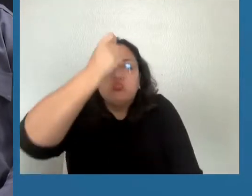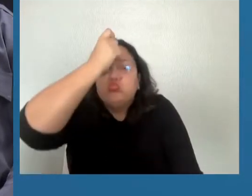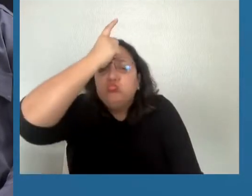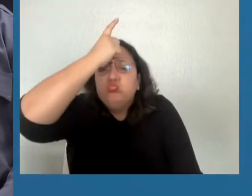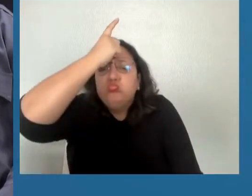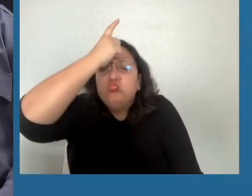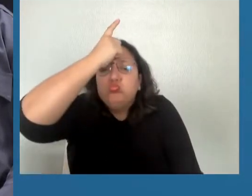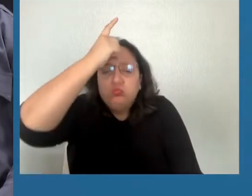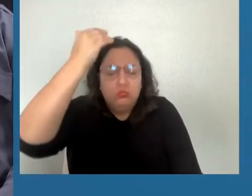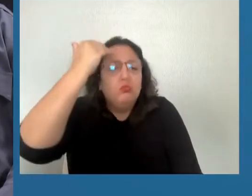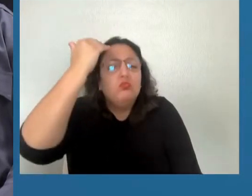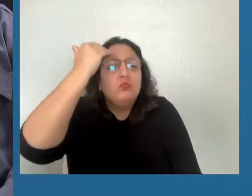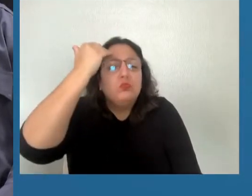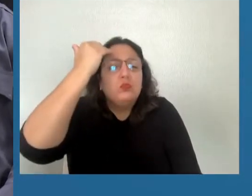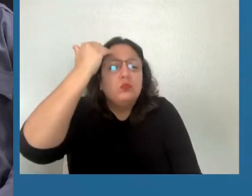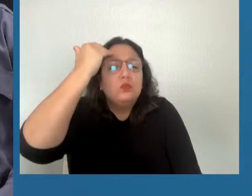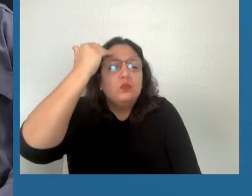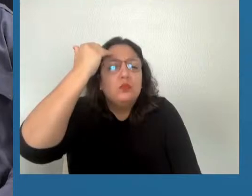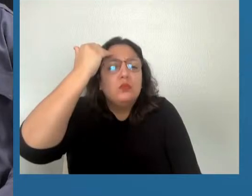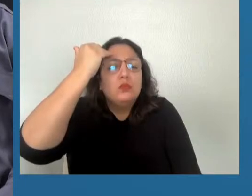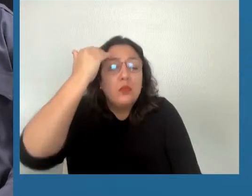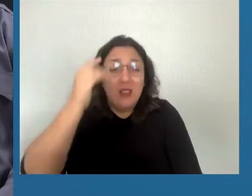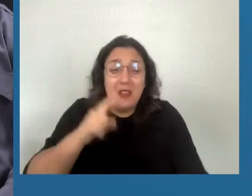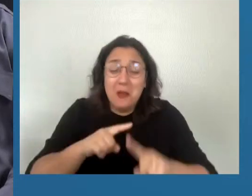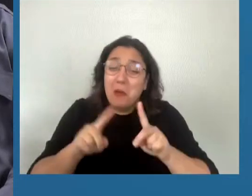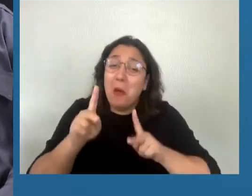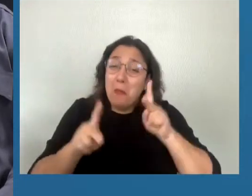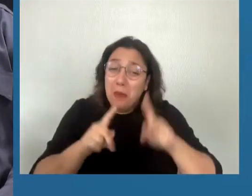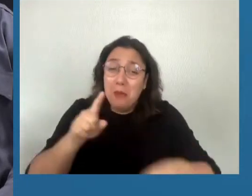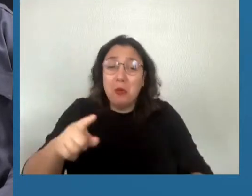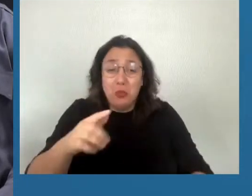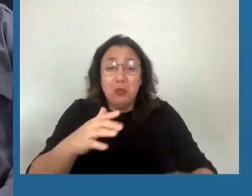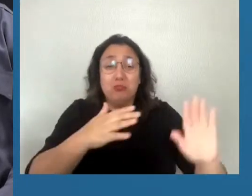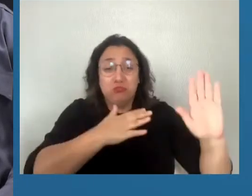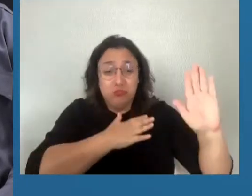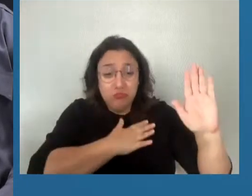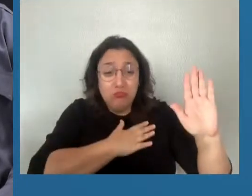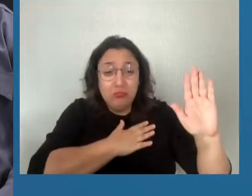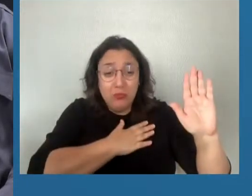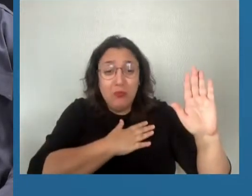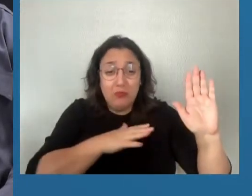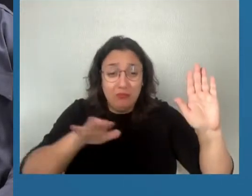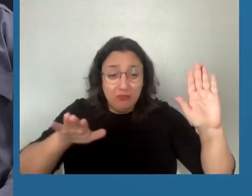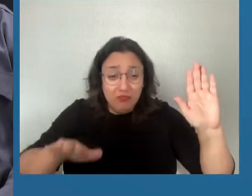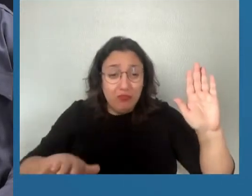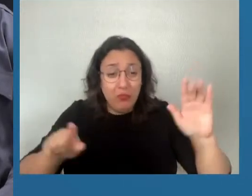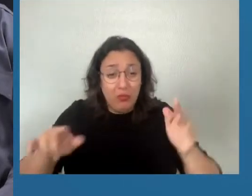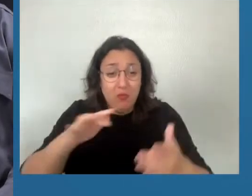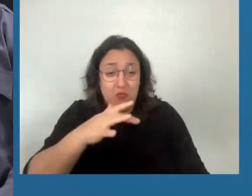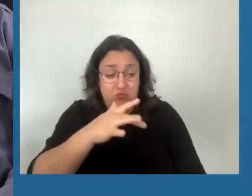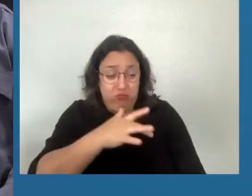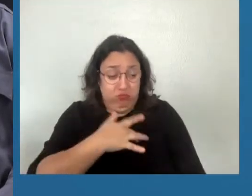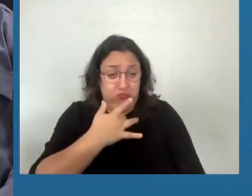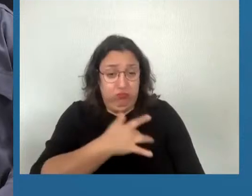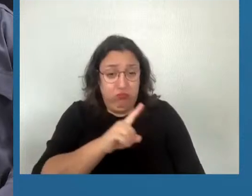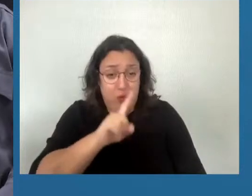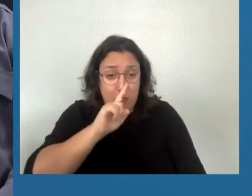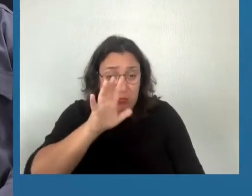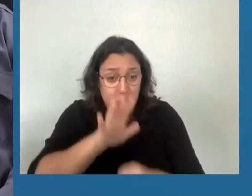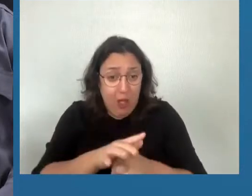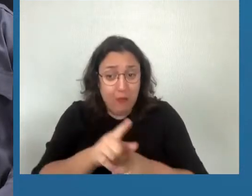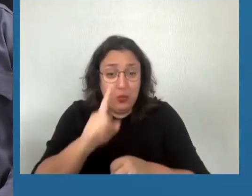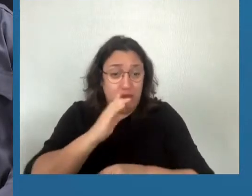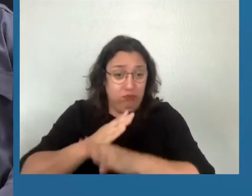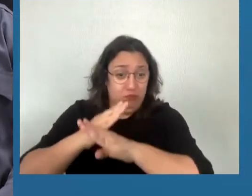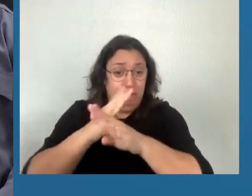that. But people took an oath of office to protect the public. We have to get back to ensuring that that oath is